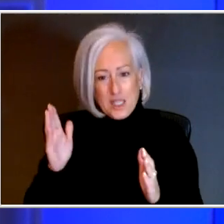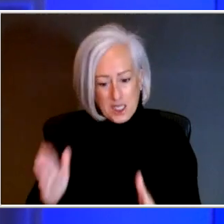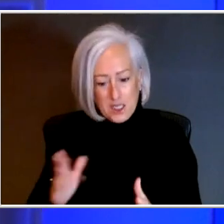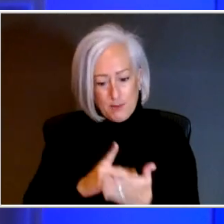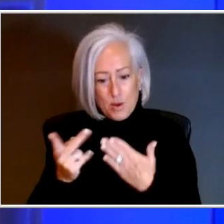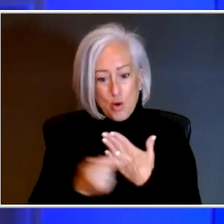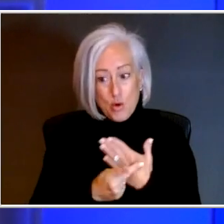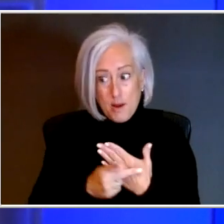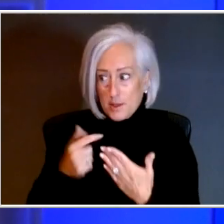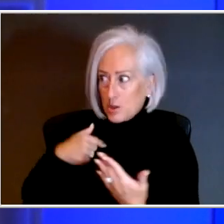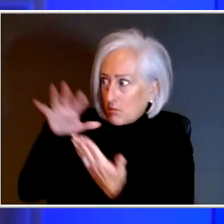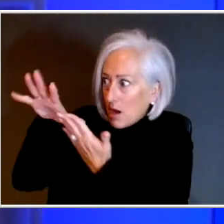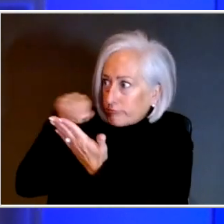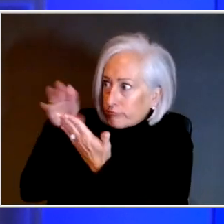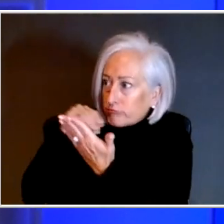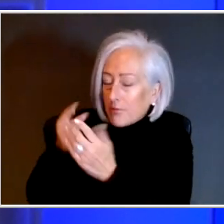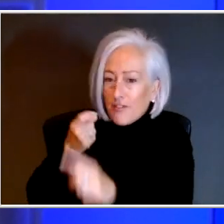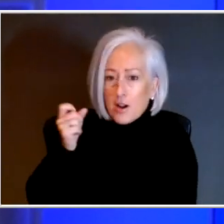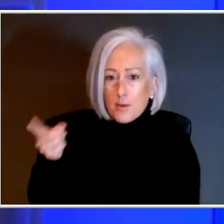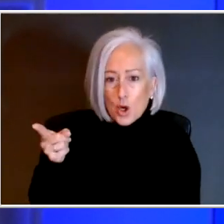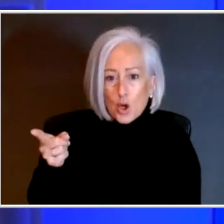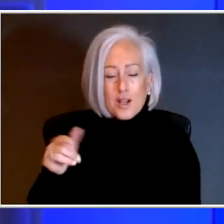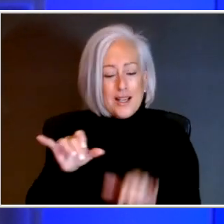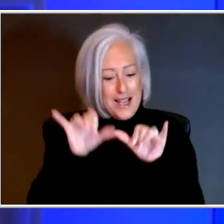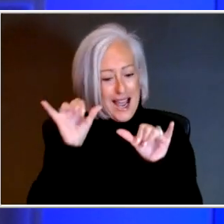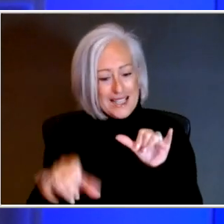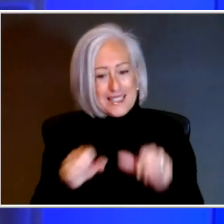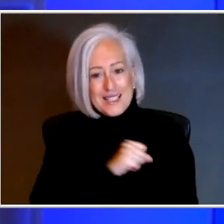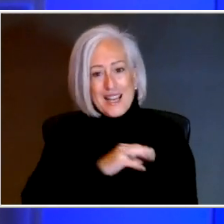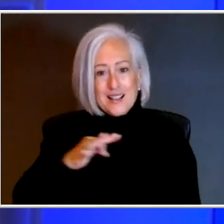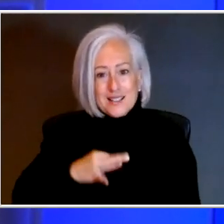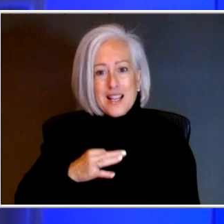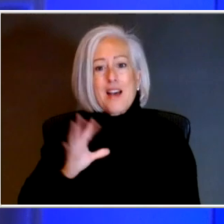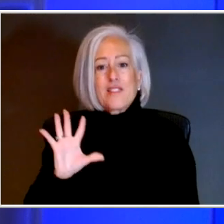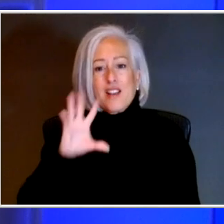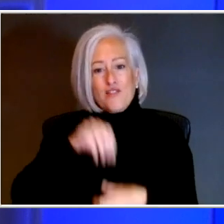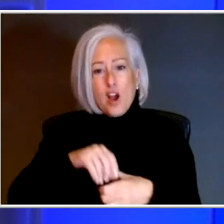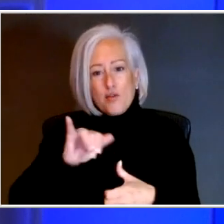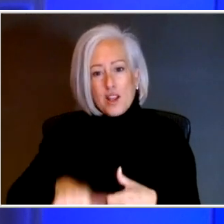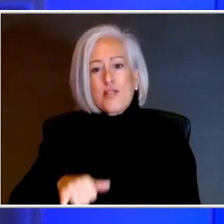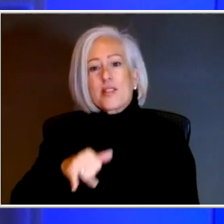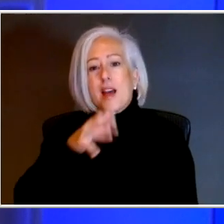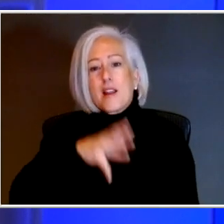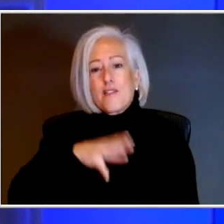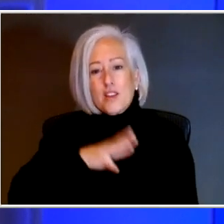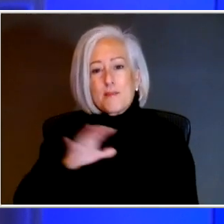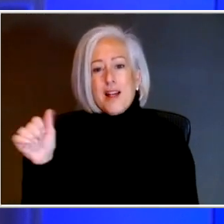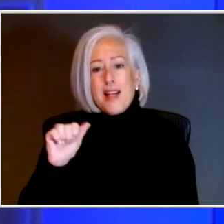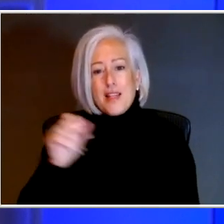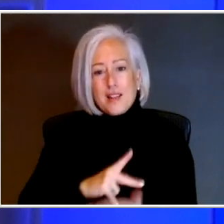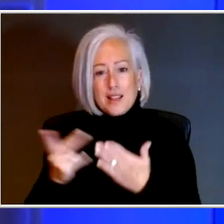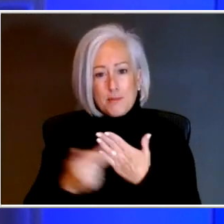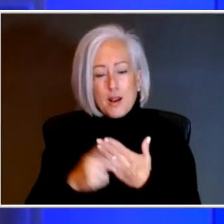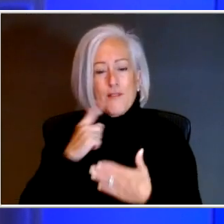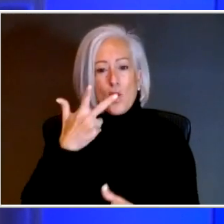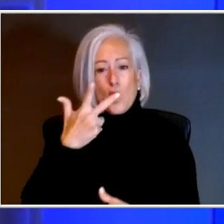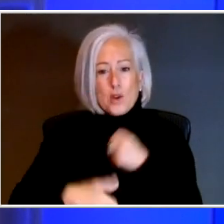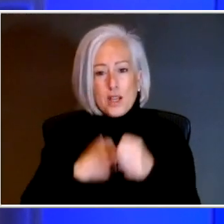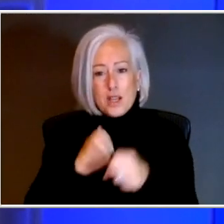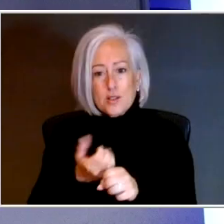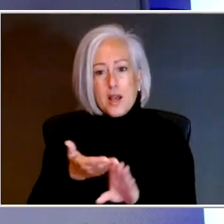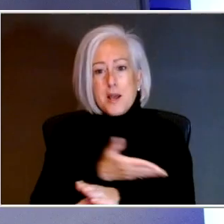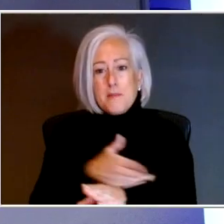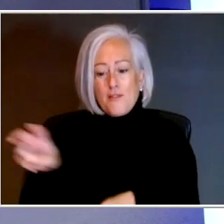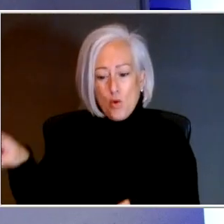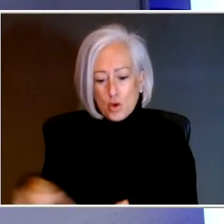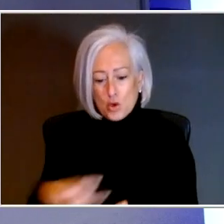her. And then I stayed on staff there at Boston Children's as part of the female athlete program for the 3 years thereafter before coming to KU about 7 years ago. Which